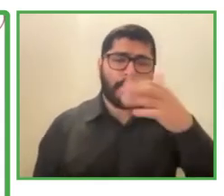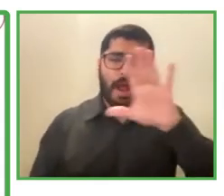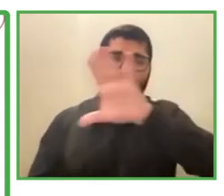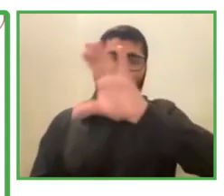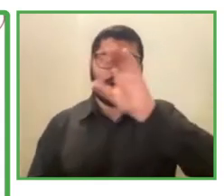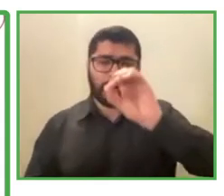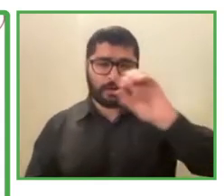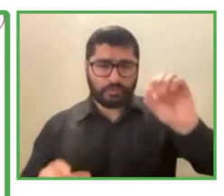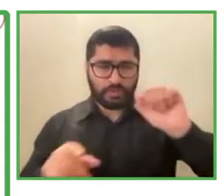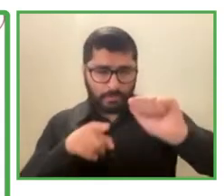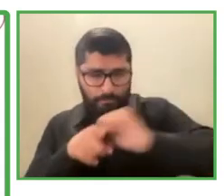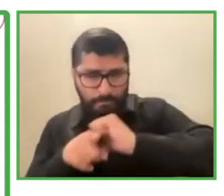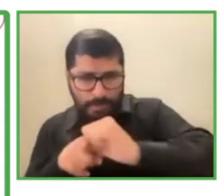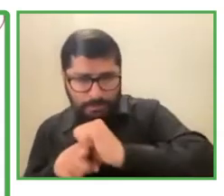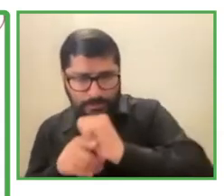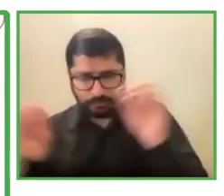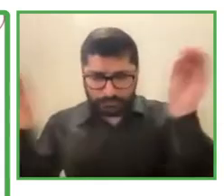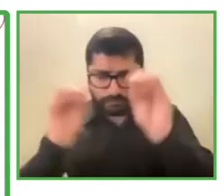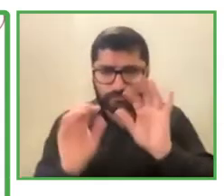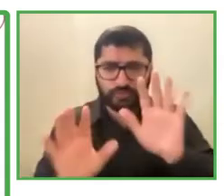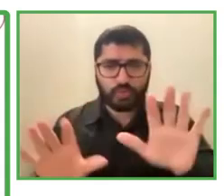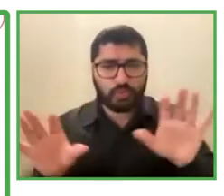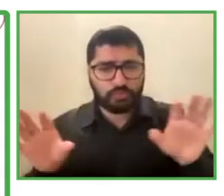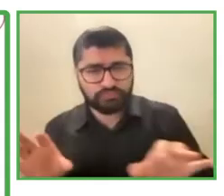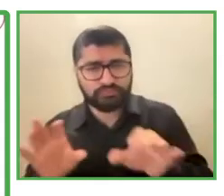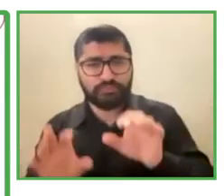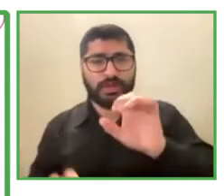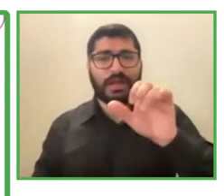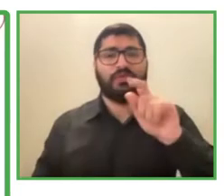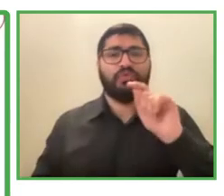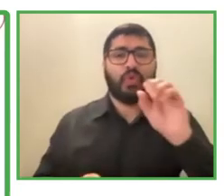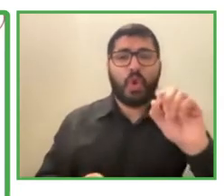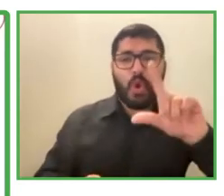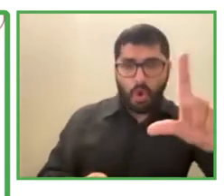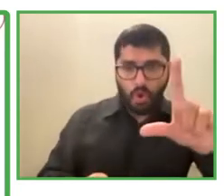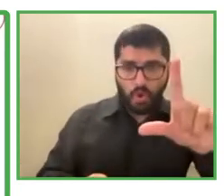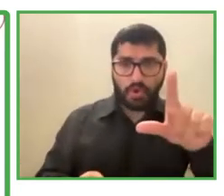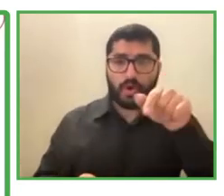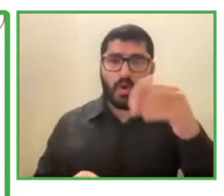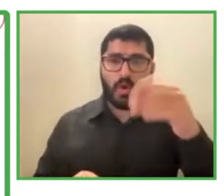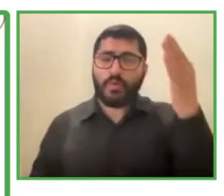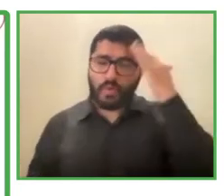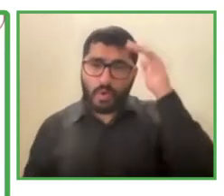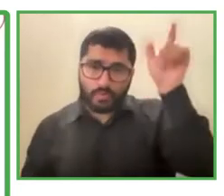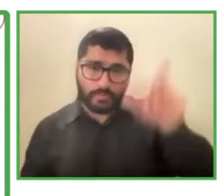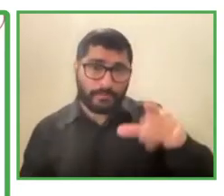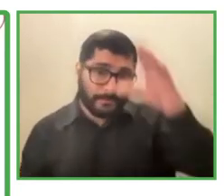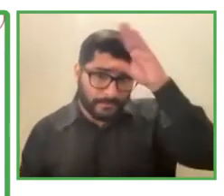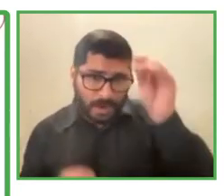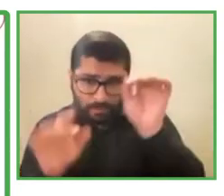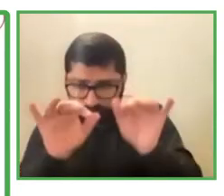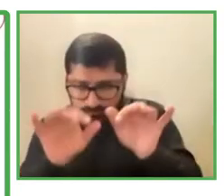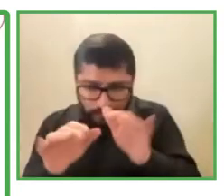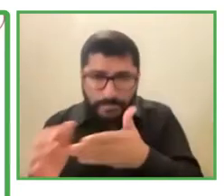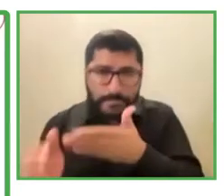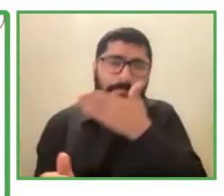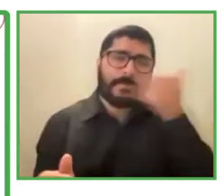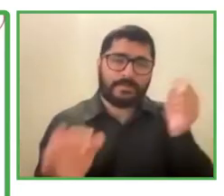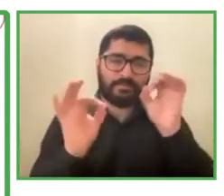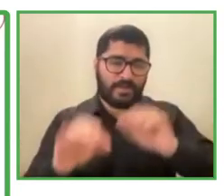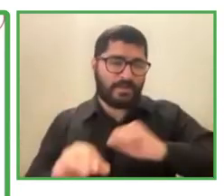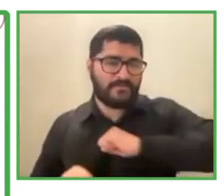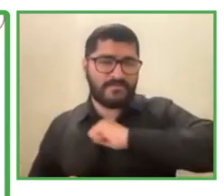able to build his speed and efficiency. He was able to gain a perspective of the sighted world